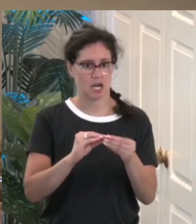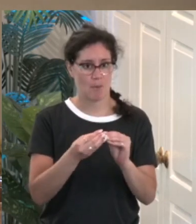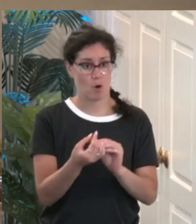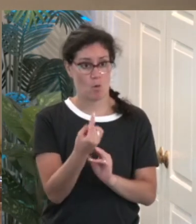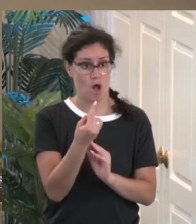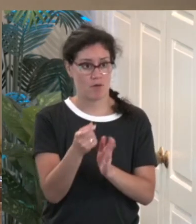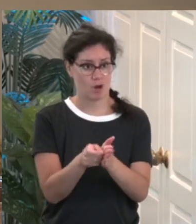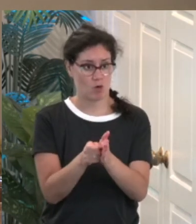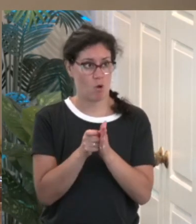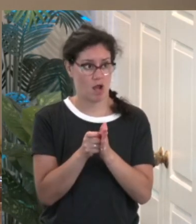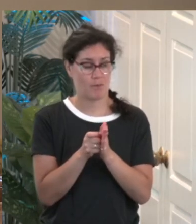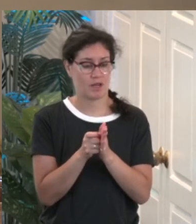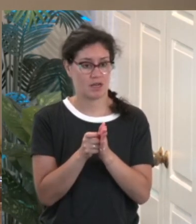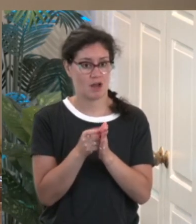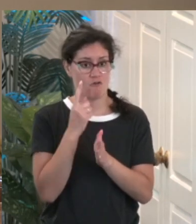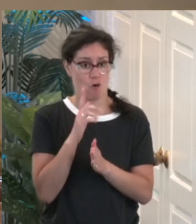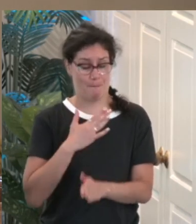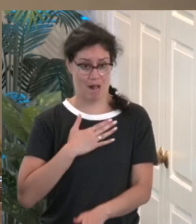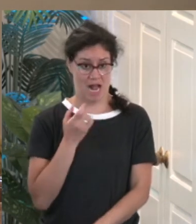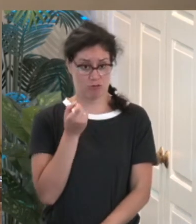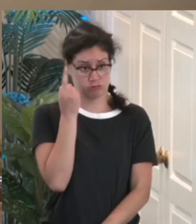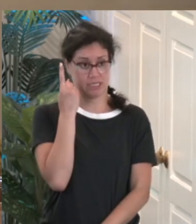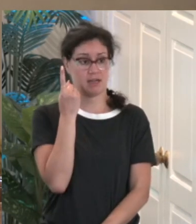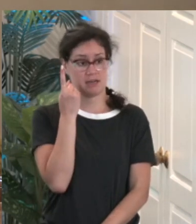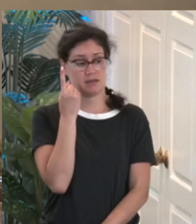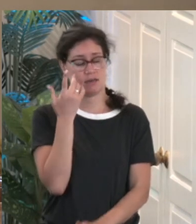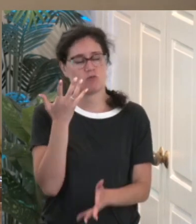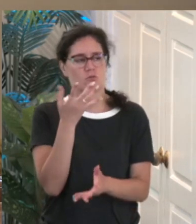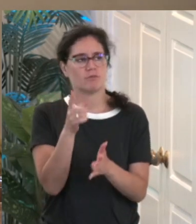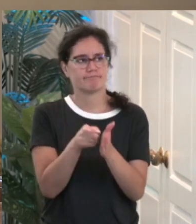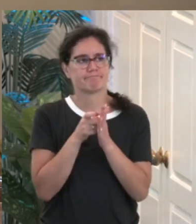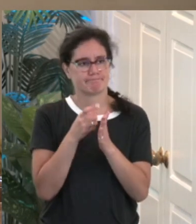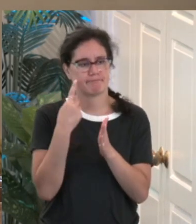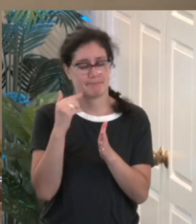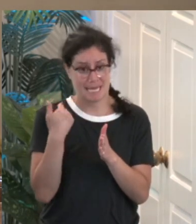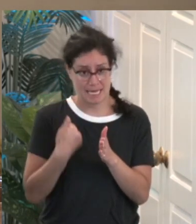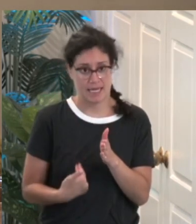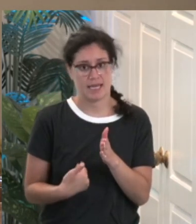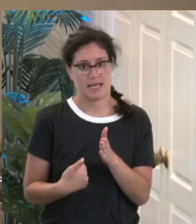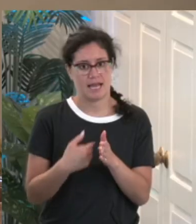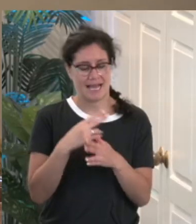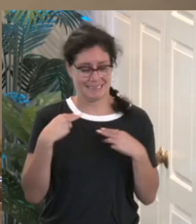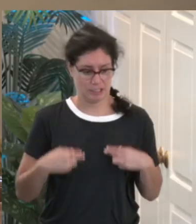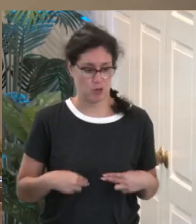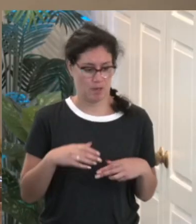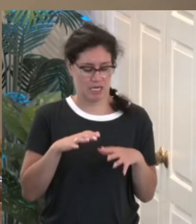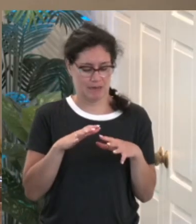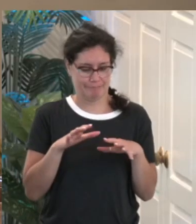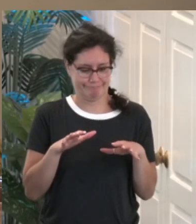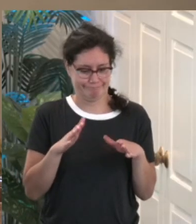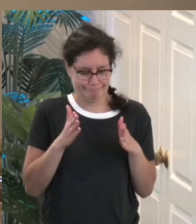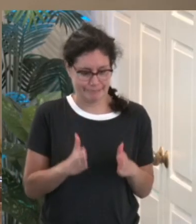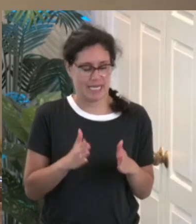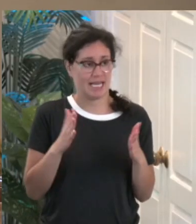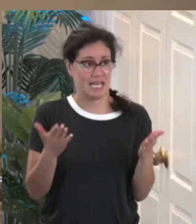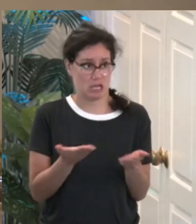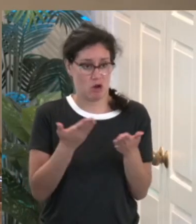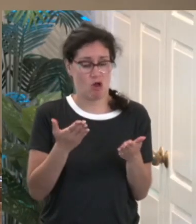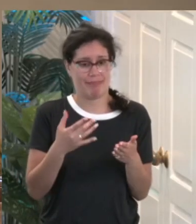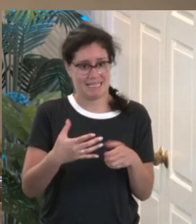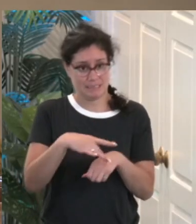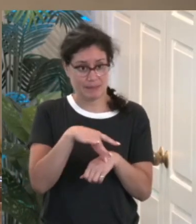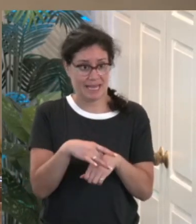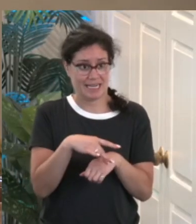my understanding of what is required of me as a human being on this planet, doing justice. The second